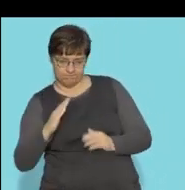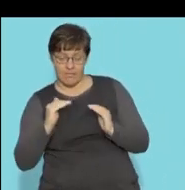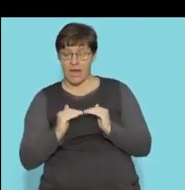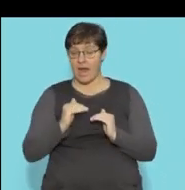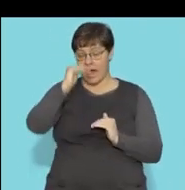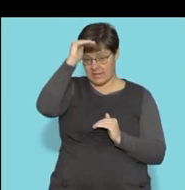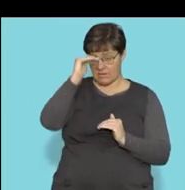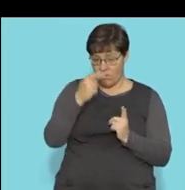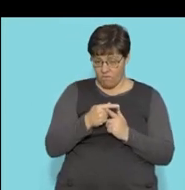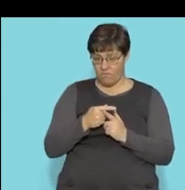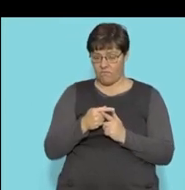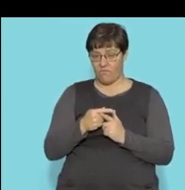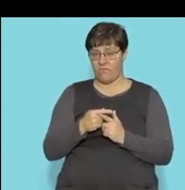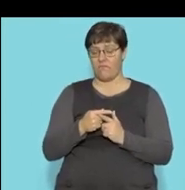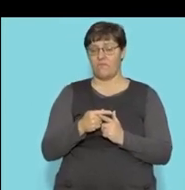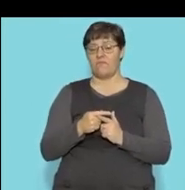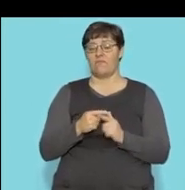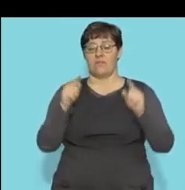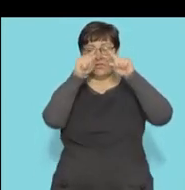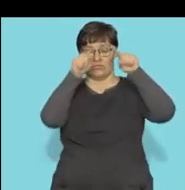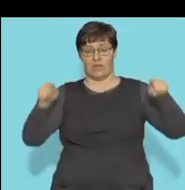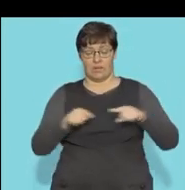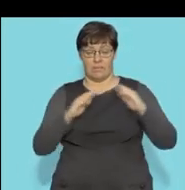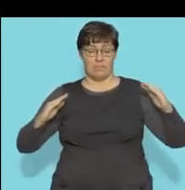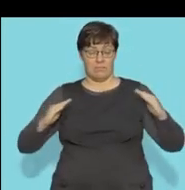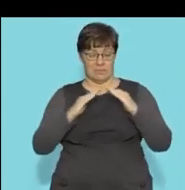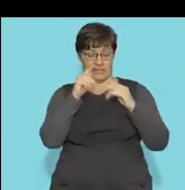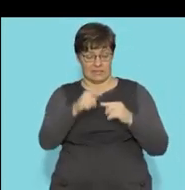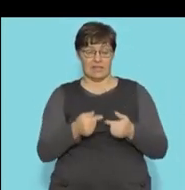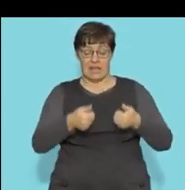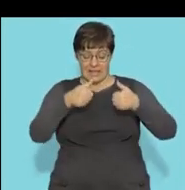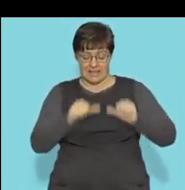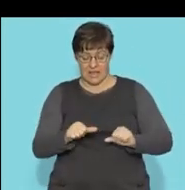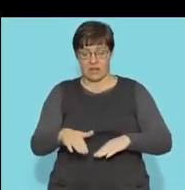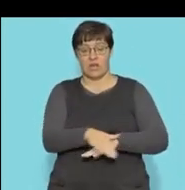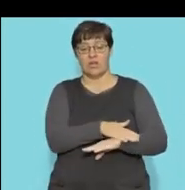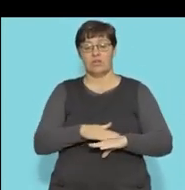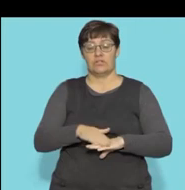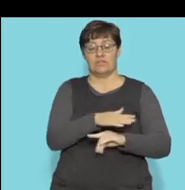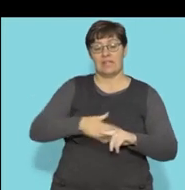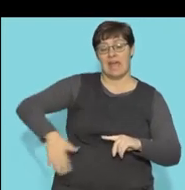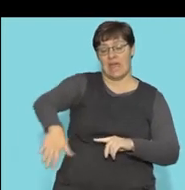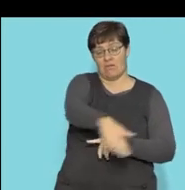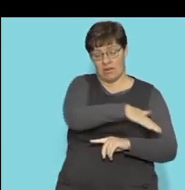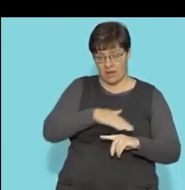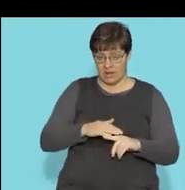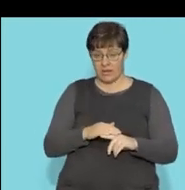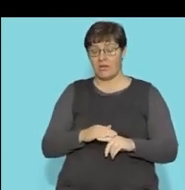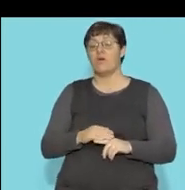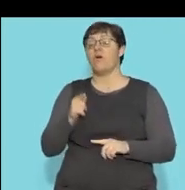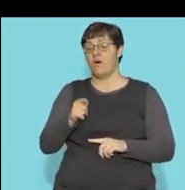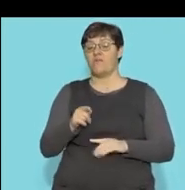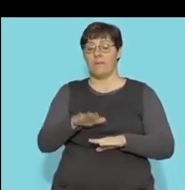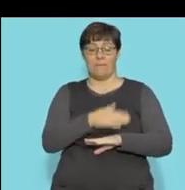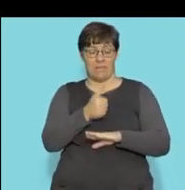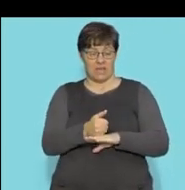height of the triangular pyramid. Then we're going to calculate the surface area of one of the